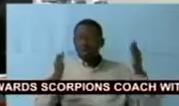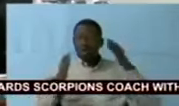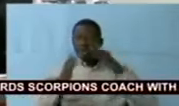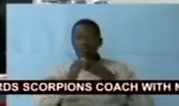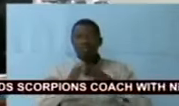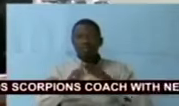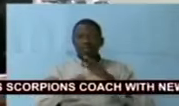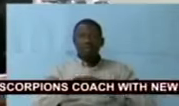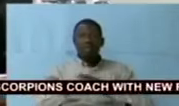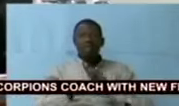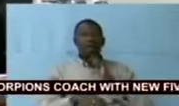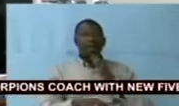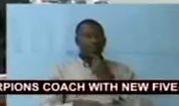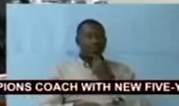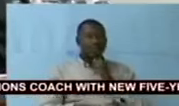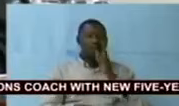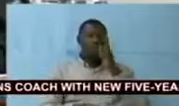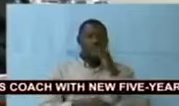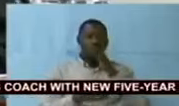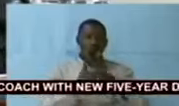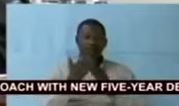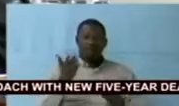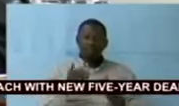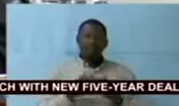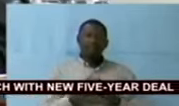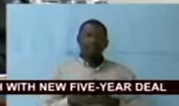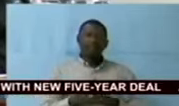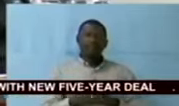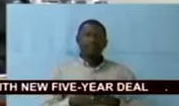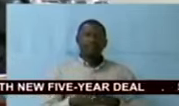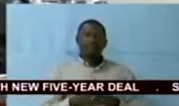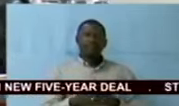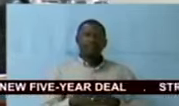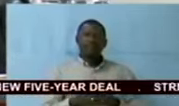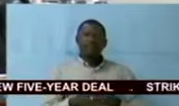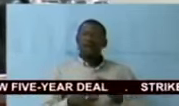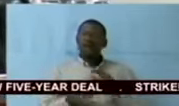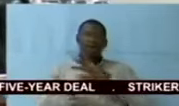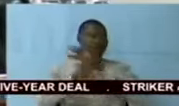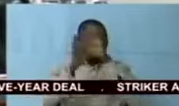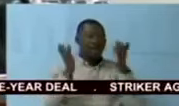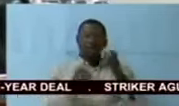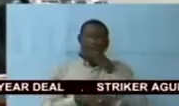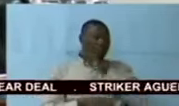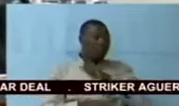1:30. And everybody was anxious,